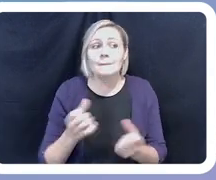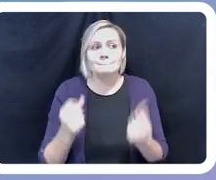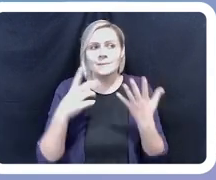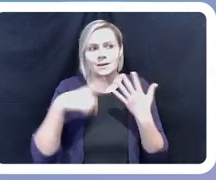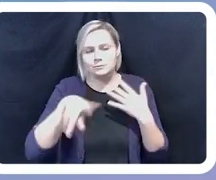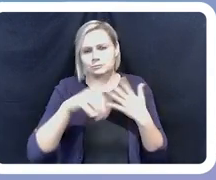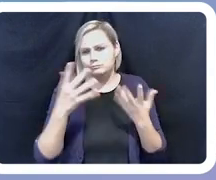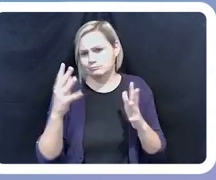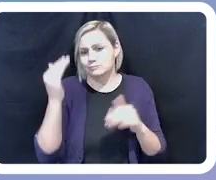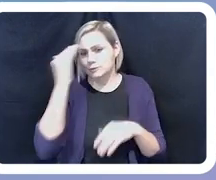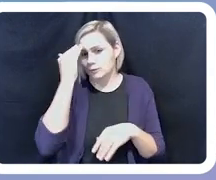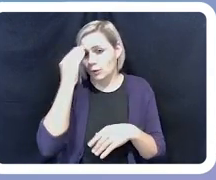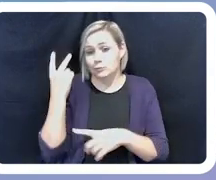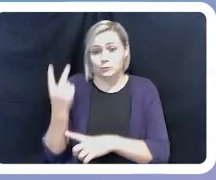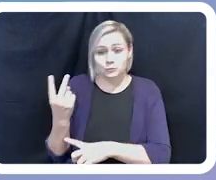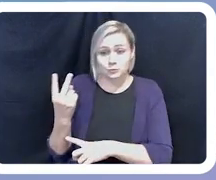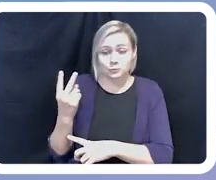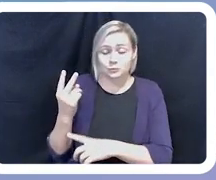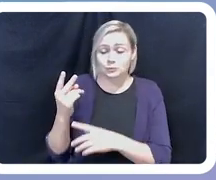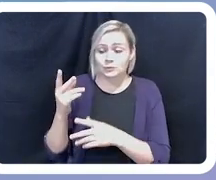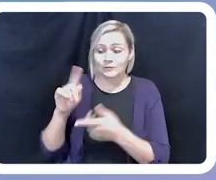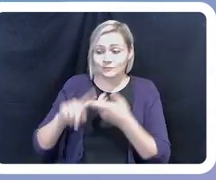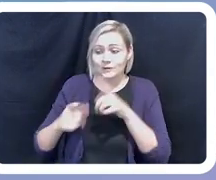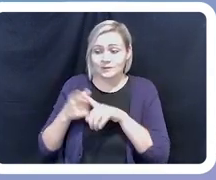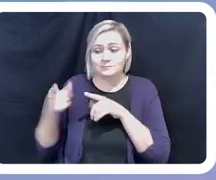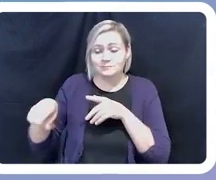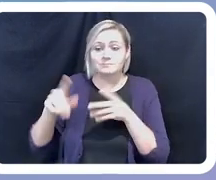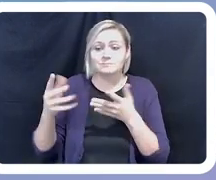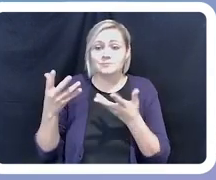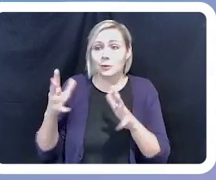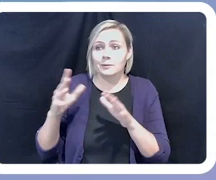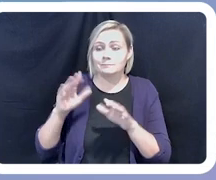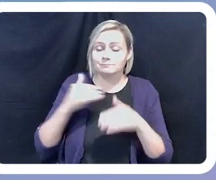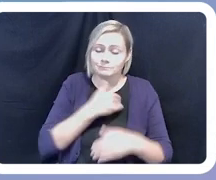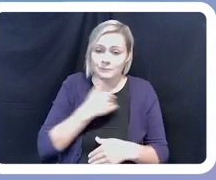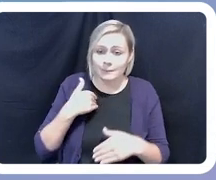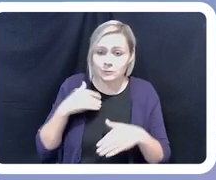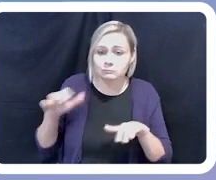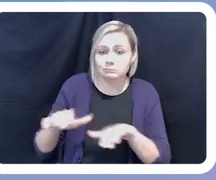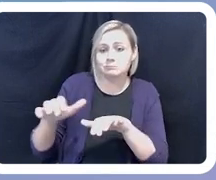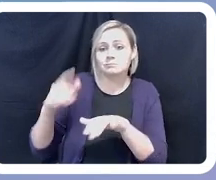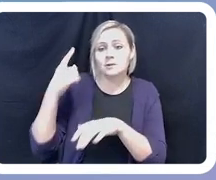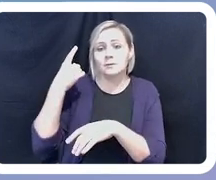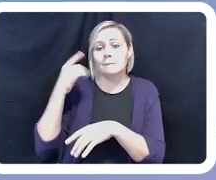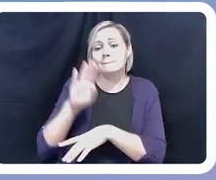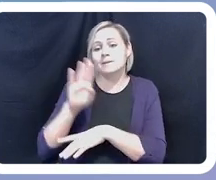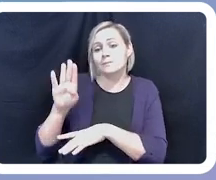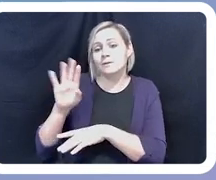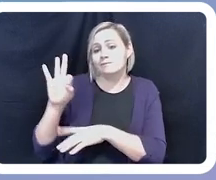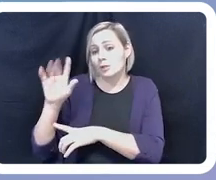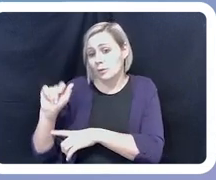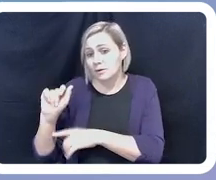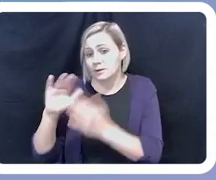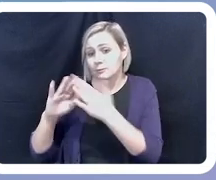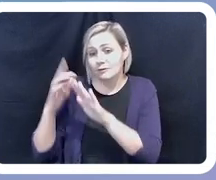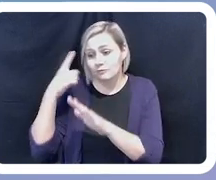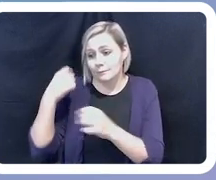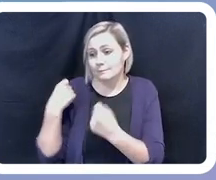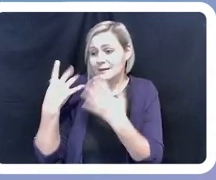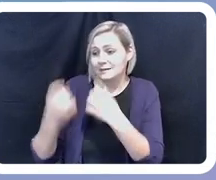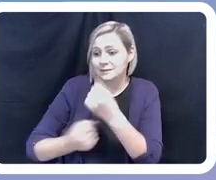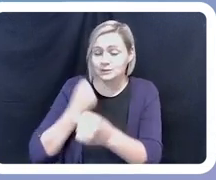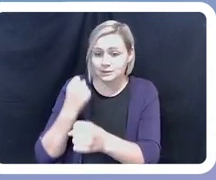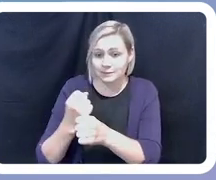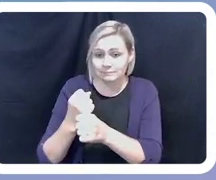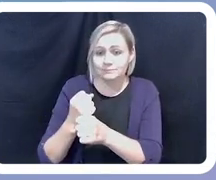you likely already know these two individuals as they have been active members of the Best Buddies Florida community for many years,